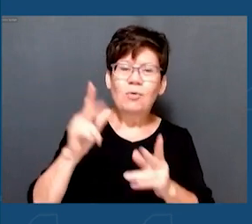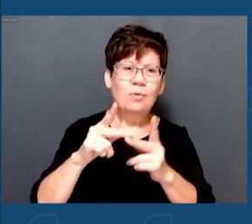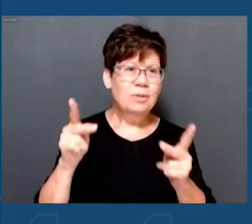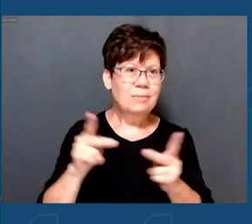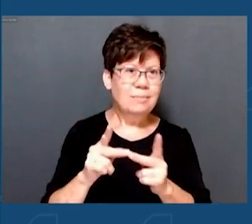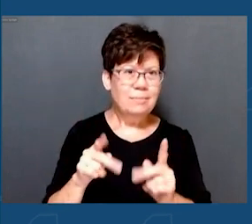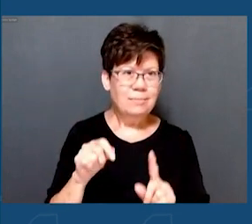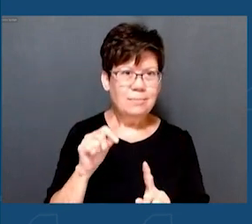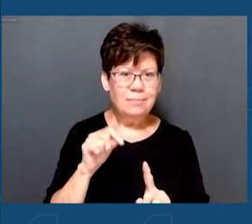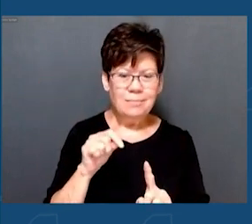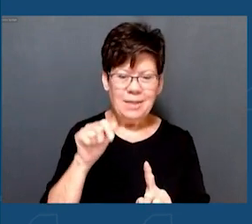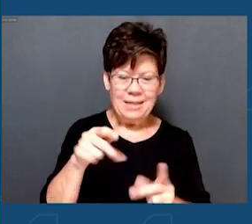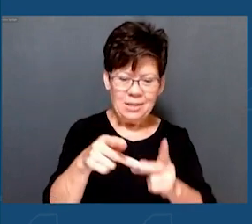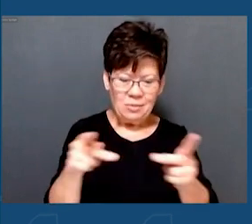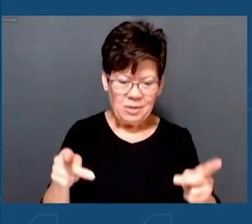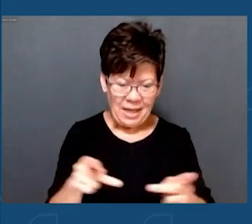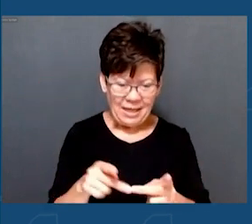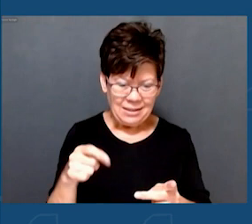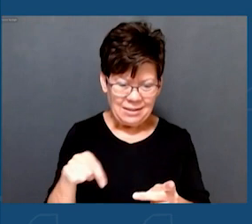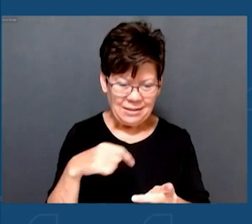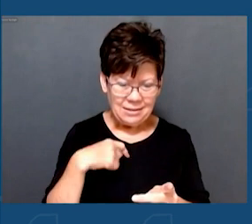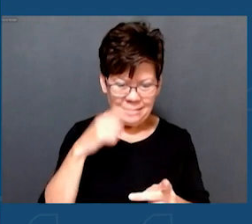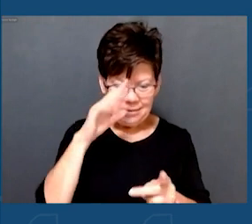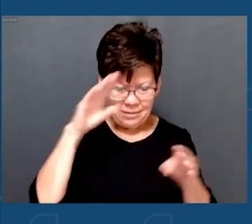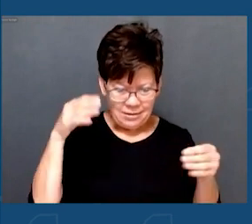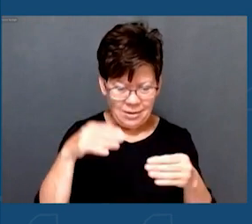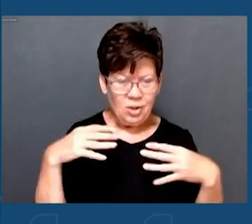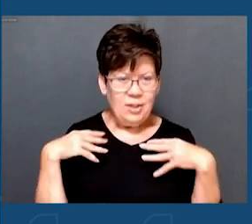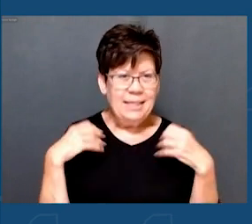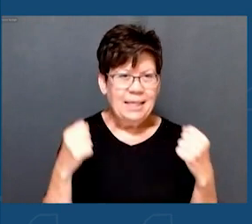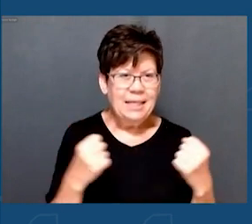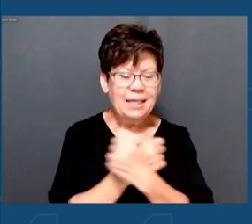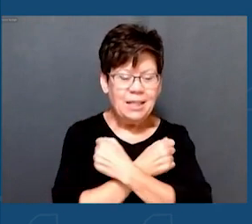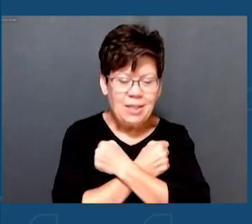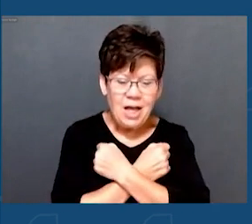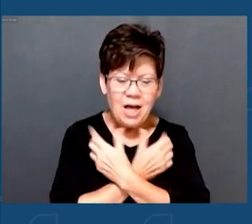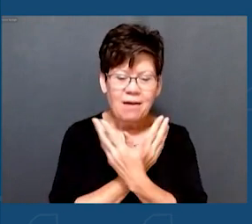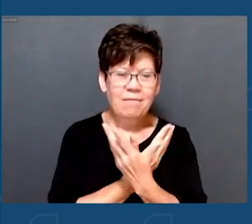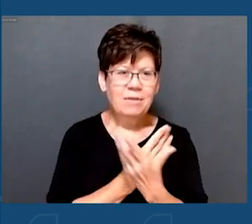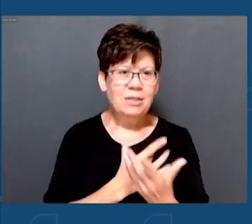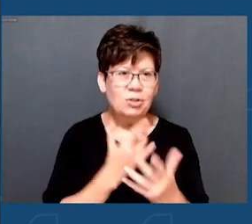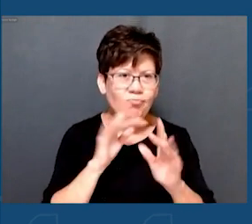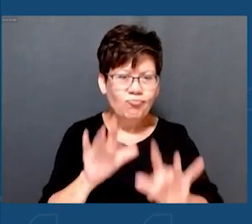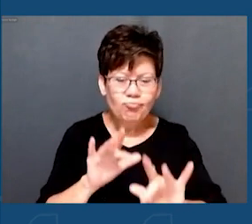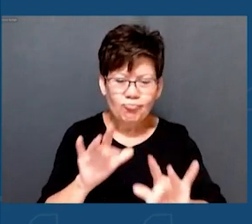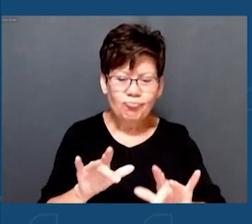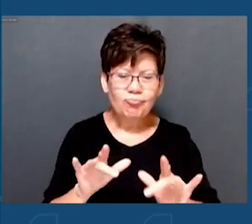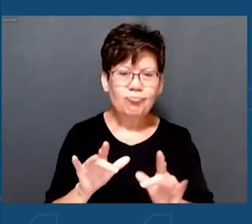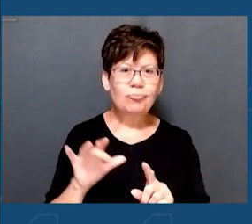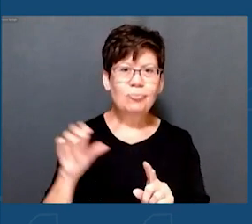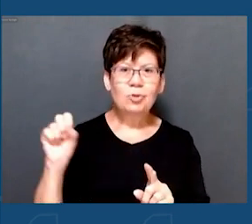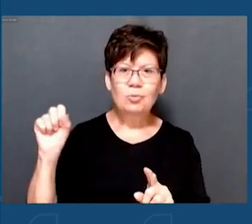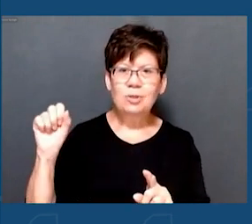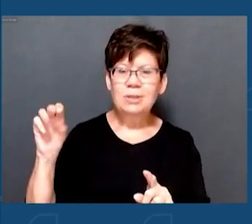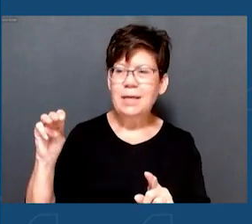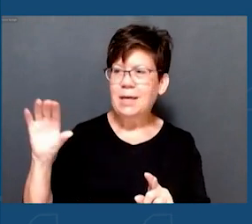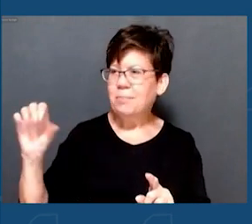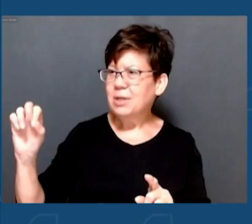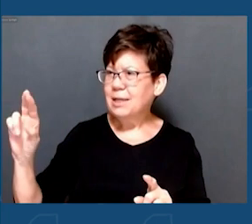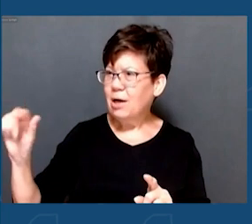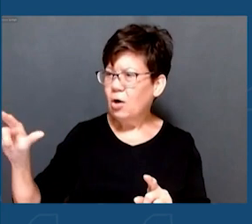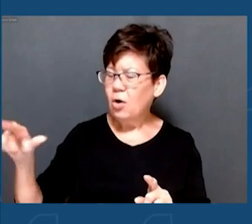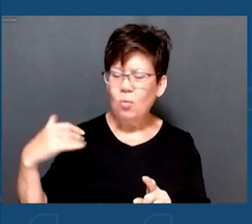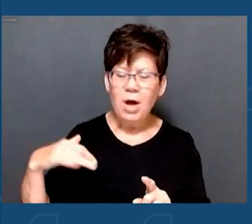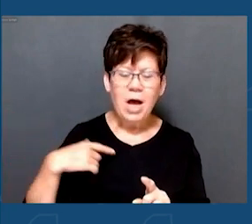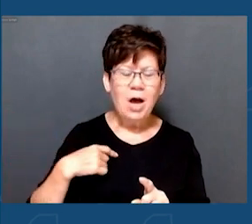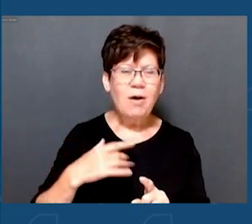a place of healing, a place of love, a place of compassion that you've created here. So Sam and Carol, I am so grateful that there are New Yorkers